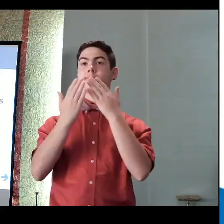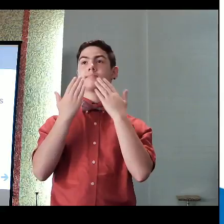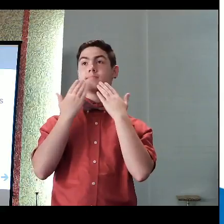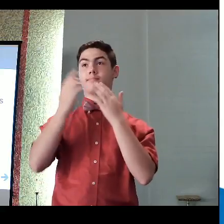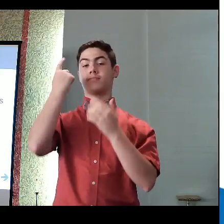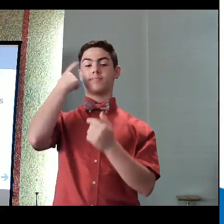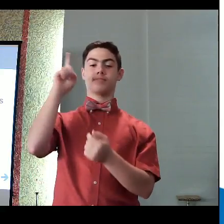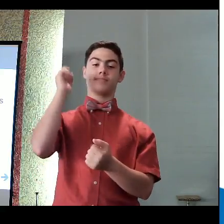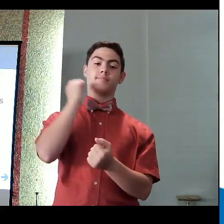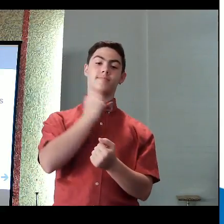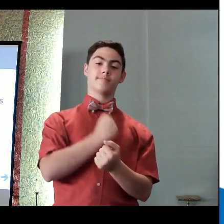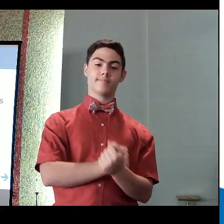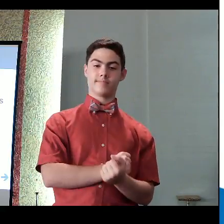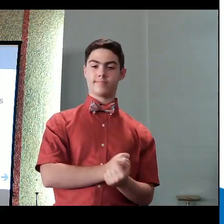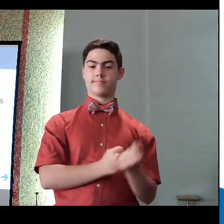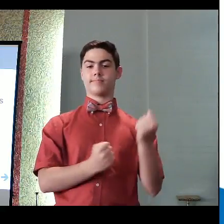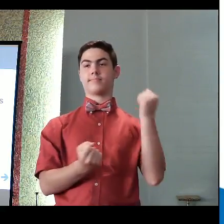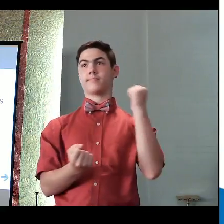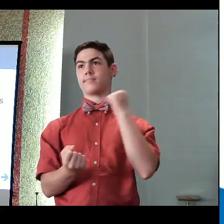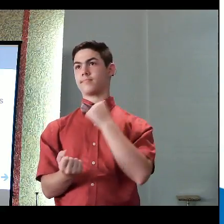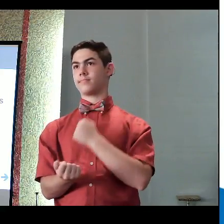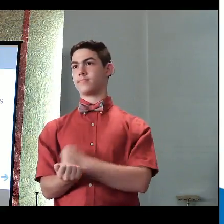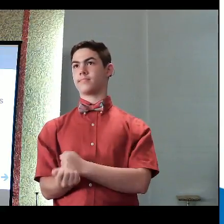Lord. Thank you for the